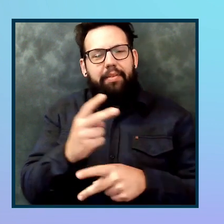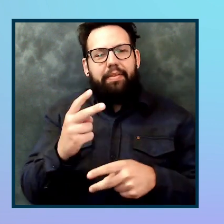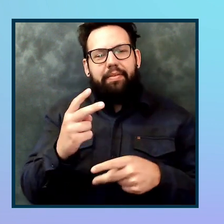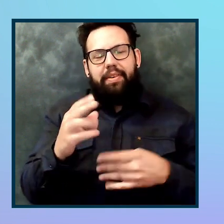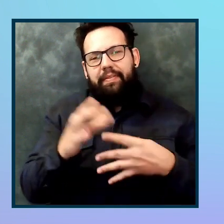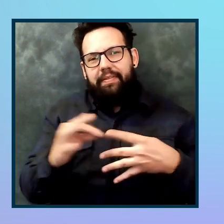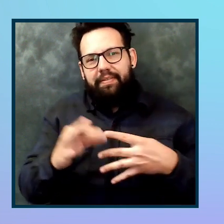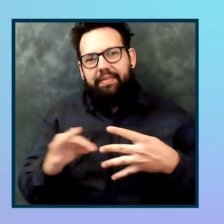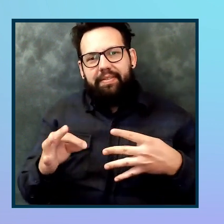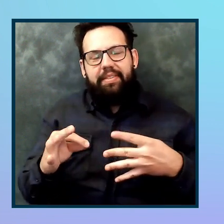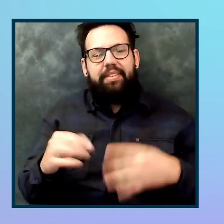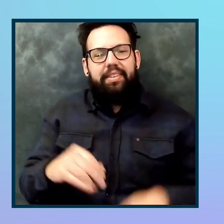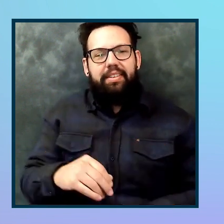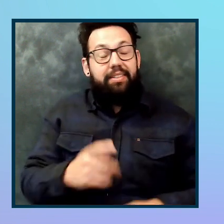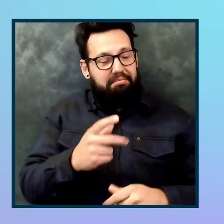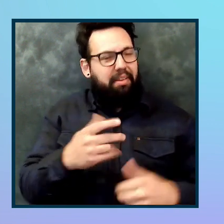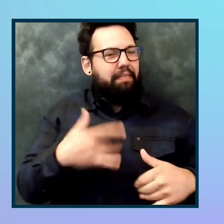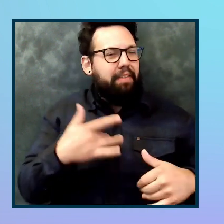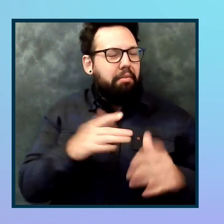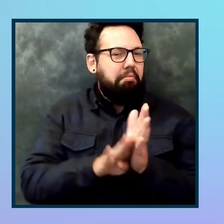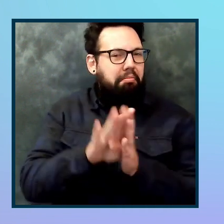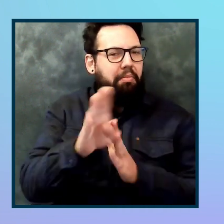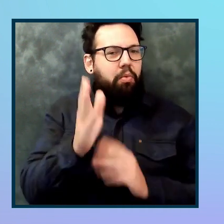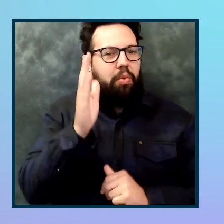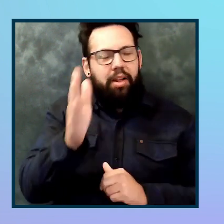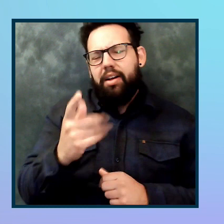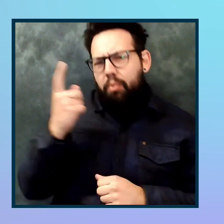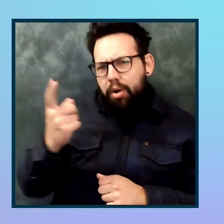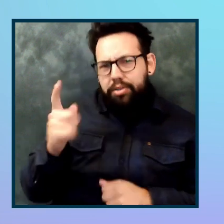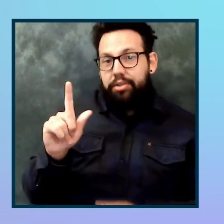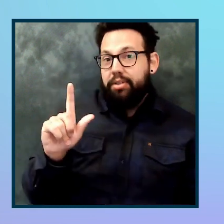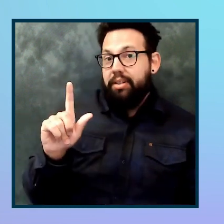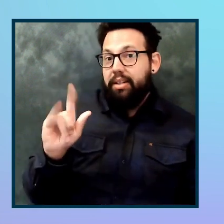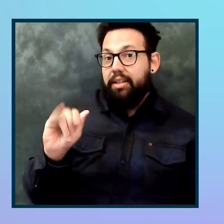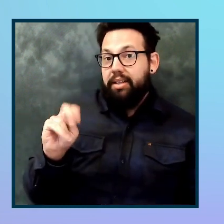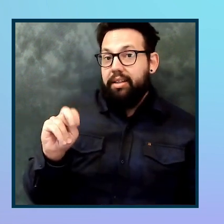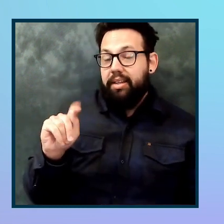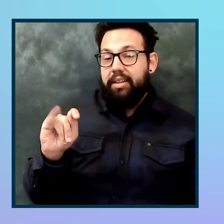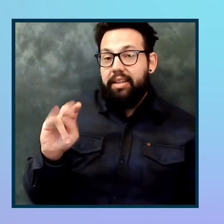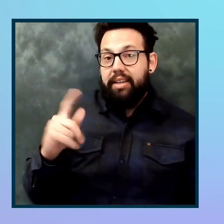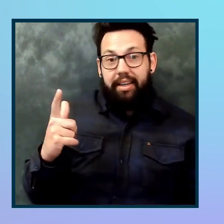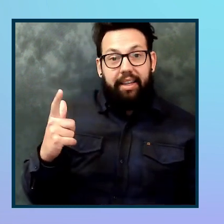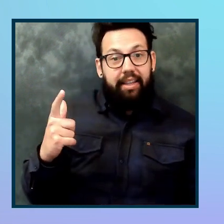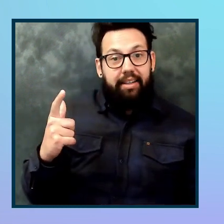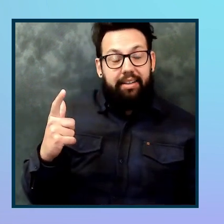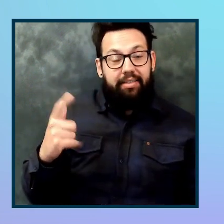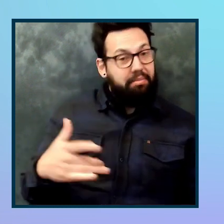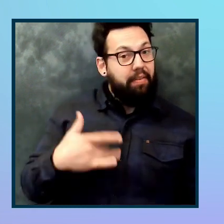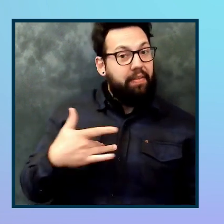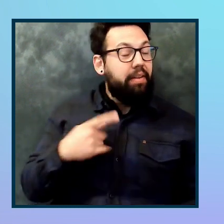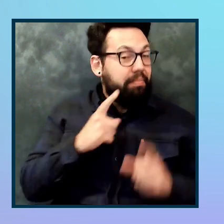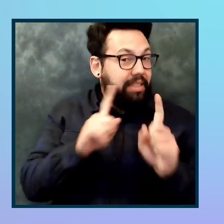rise. Do you find that linting is a successful pattern to start